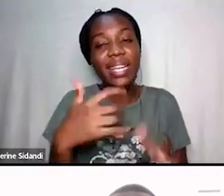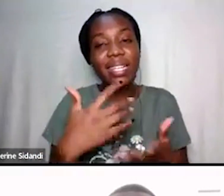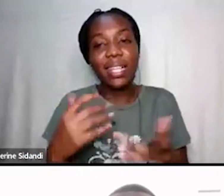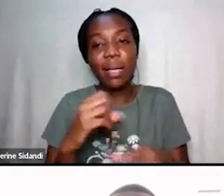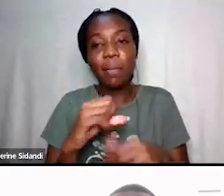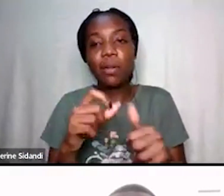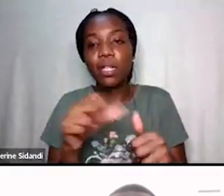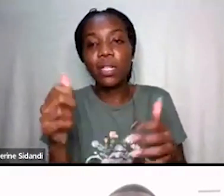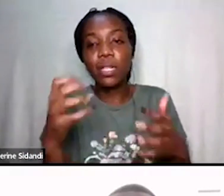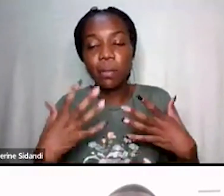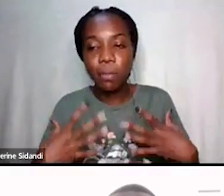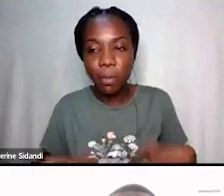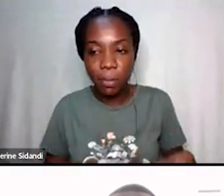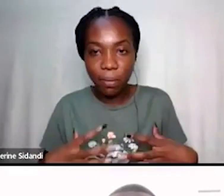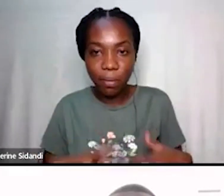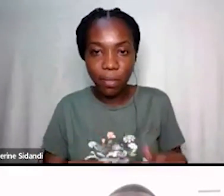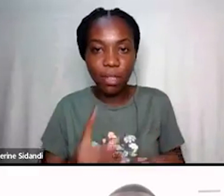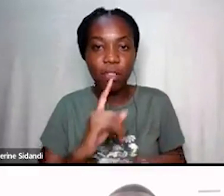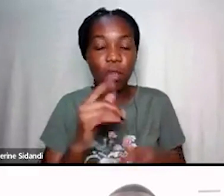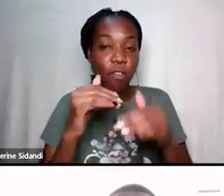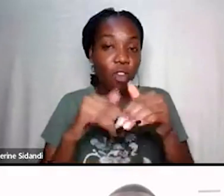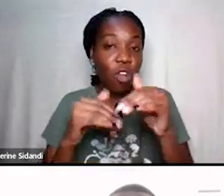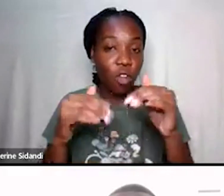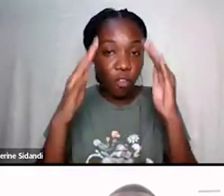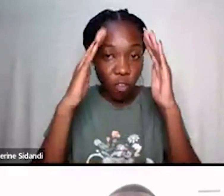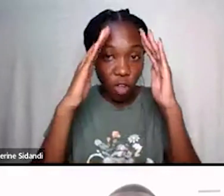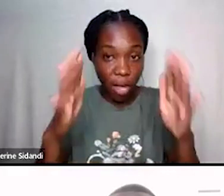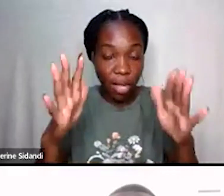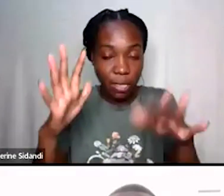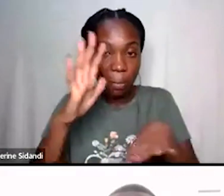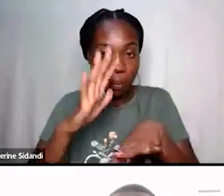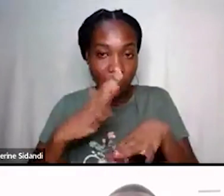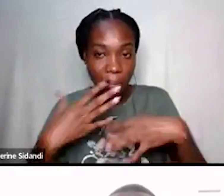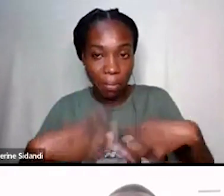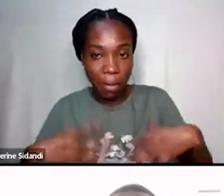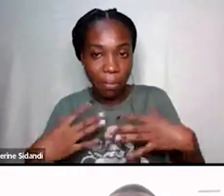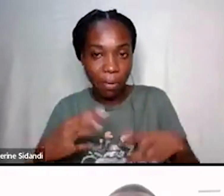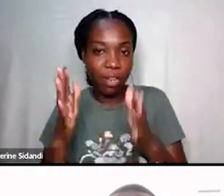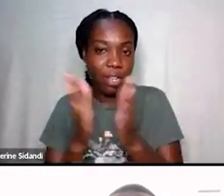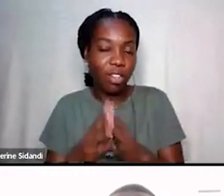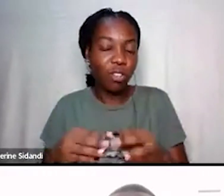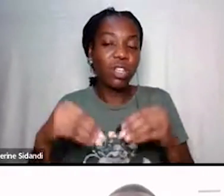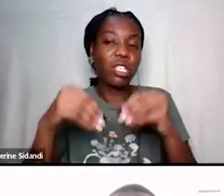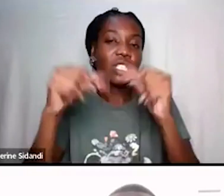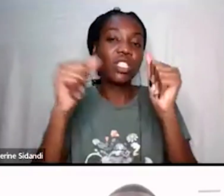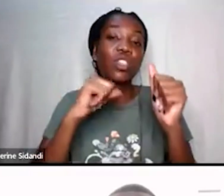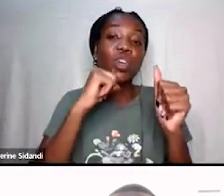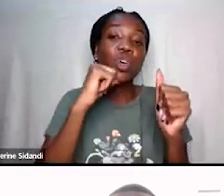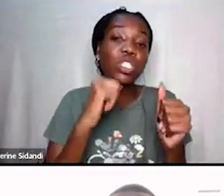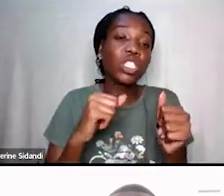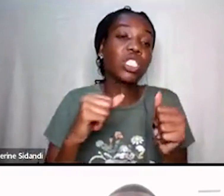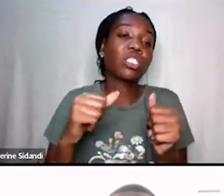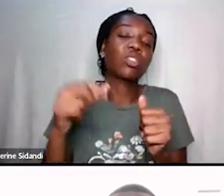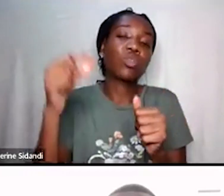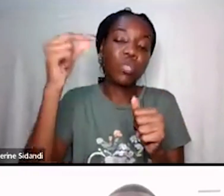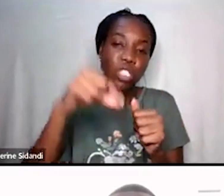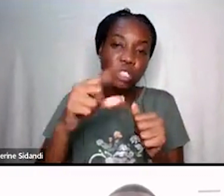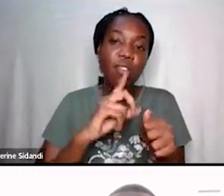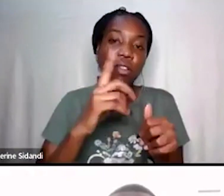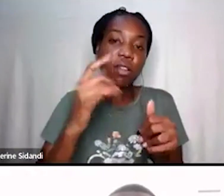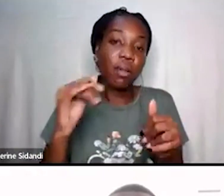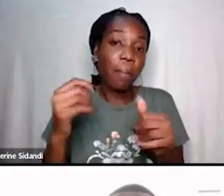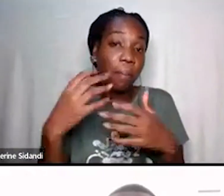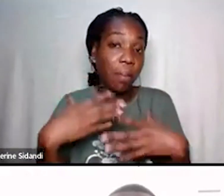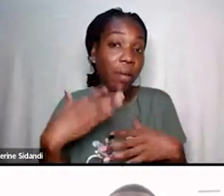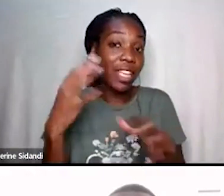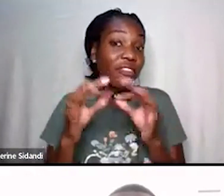on people. So for them, they are more about quality, not quantity. So introverts, if you are in this